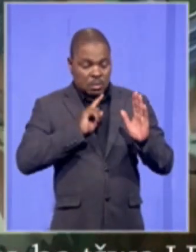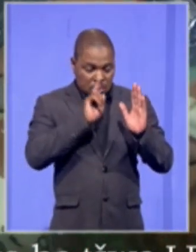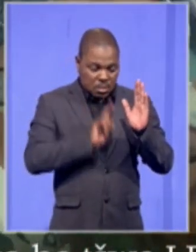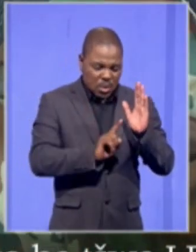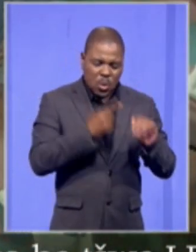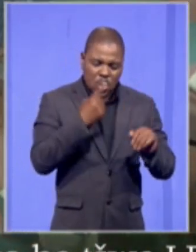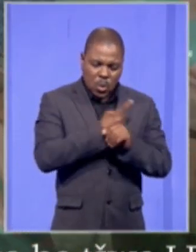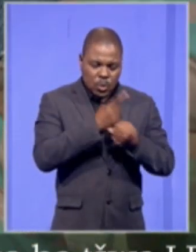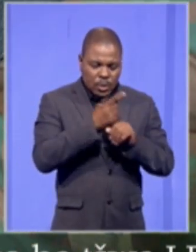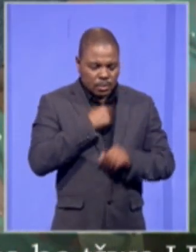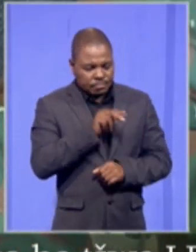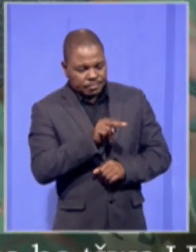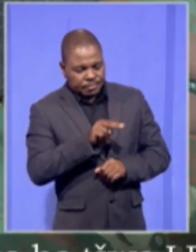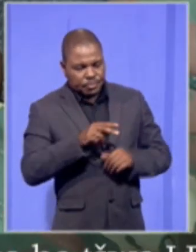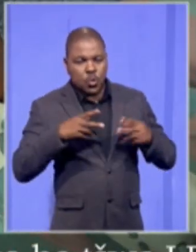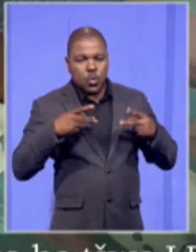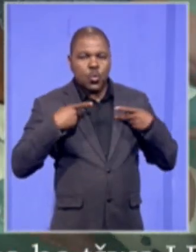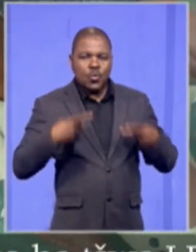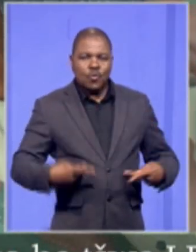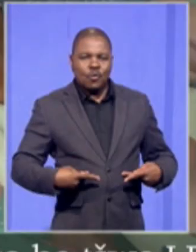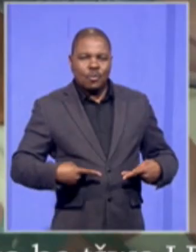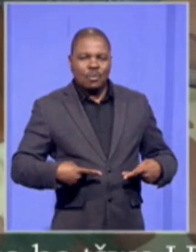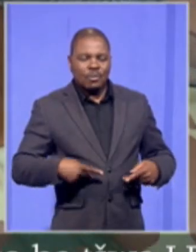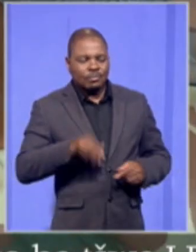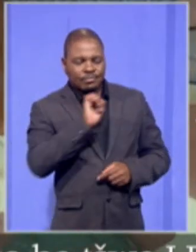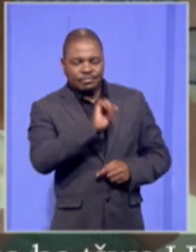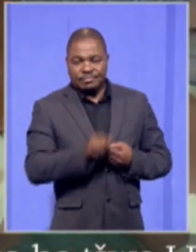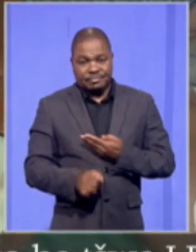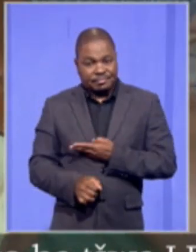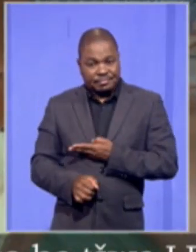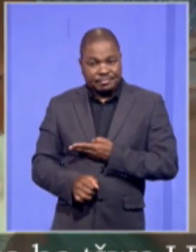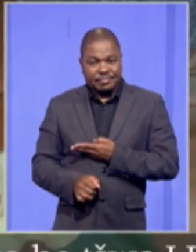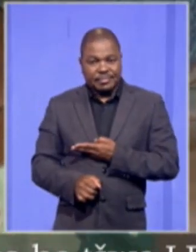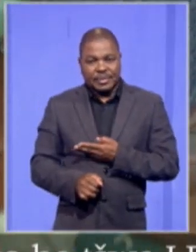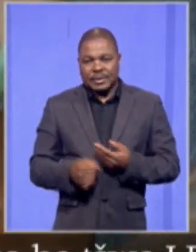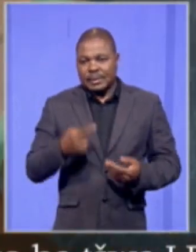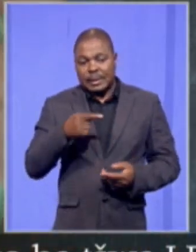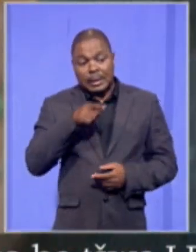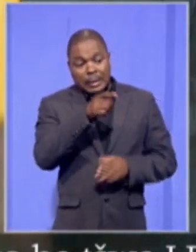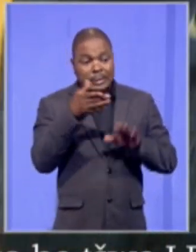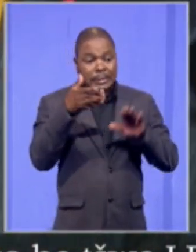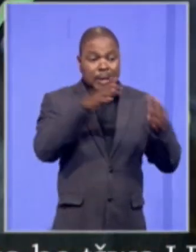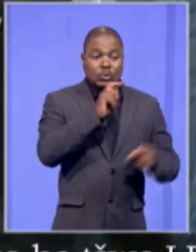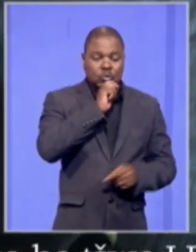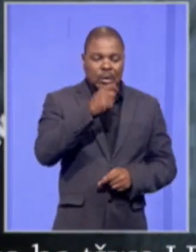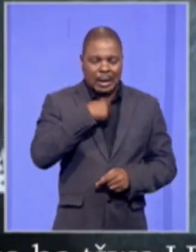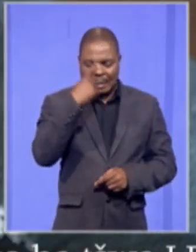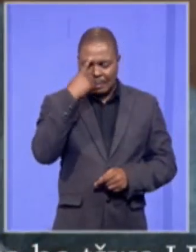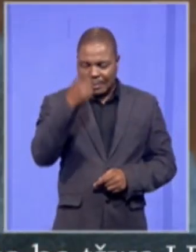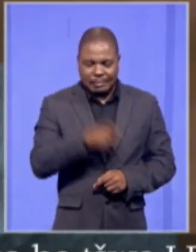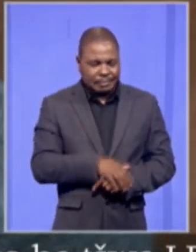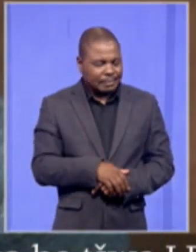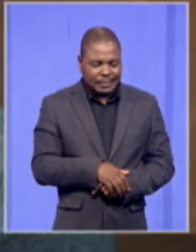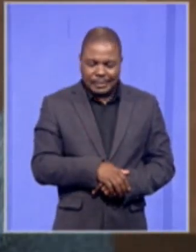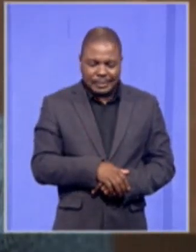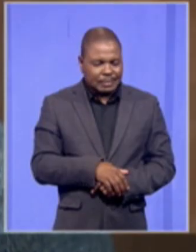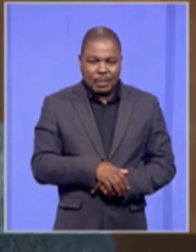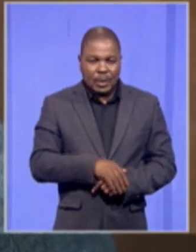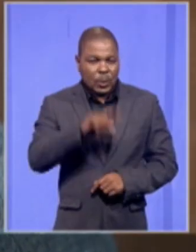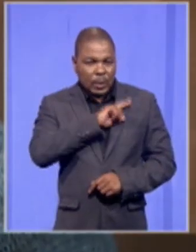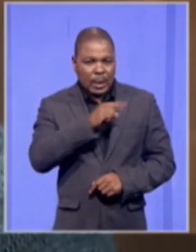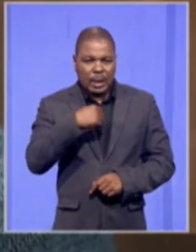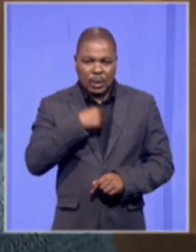ke no bona uniform but le anabela ke se ke tshepa gore o tlhokafetse ka gore ke